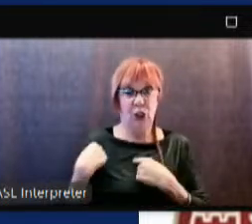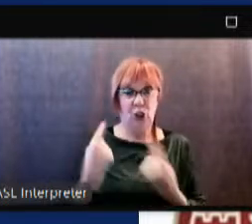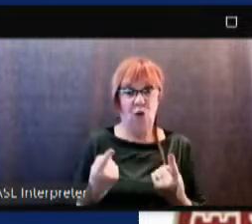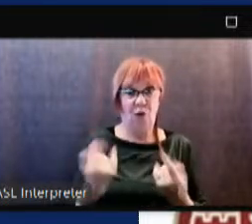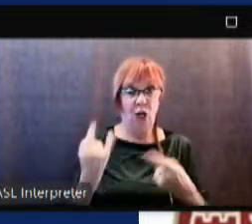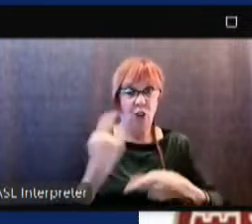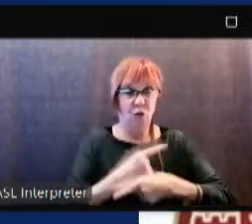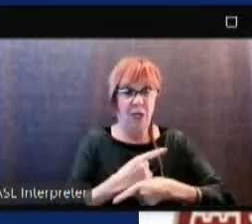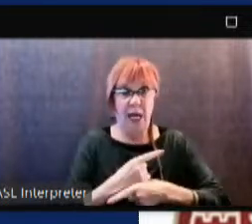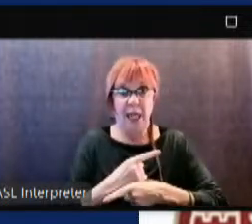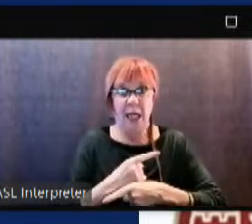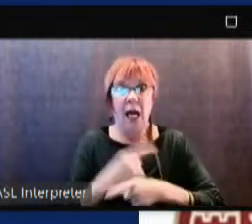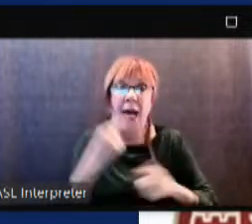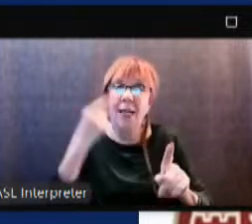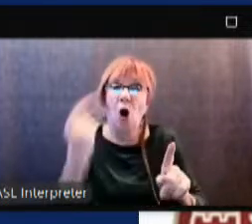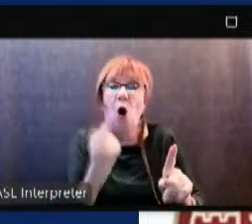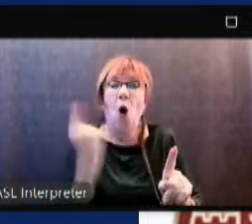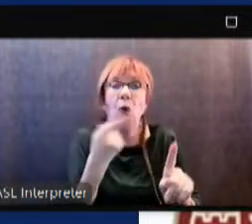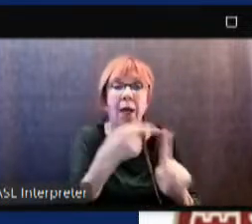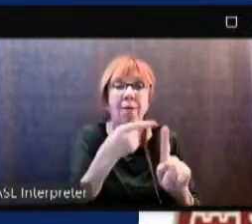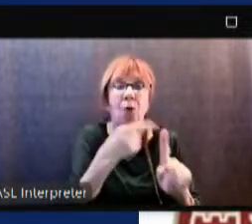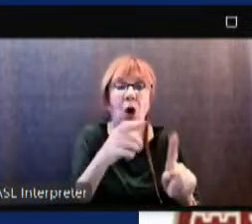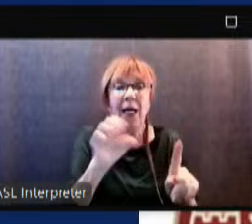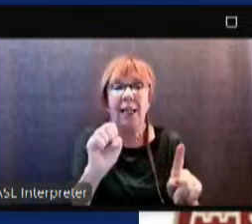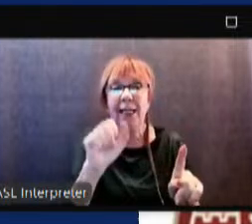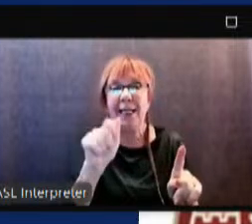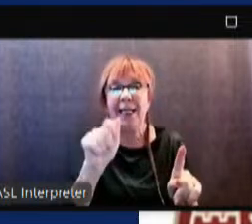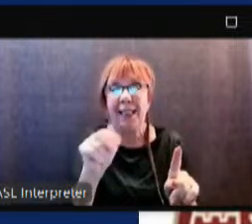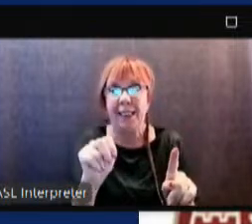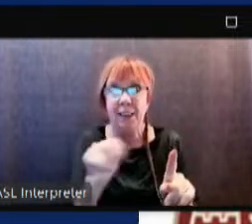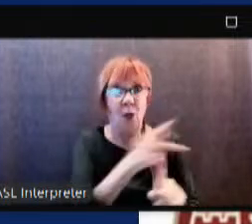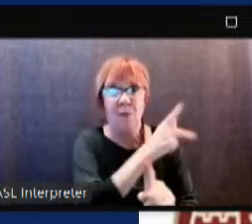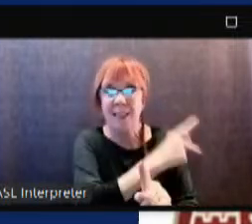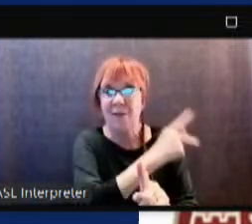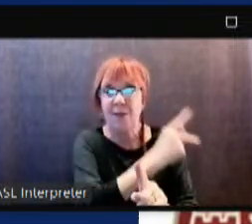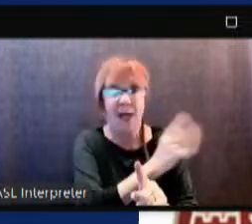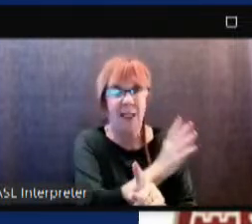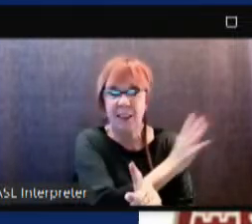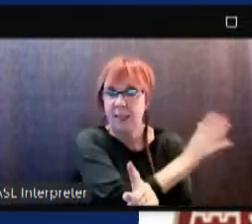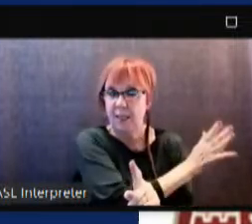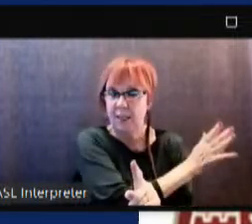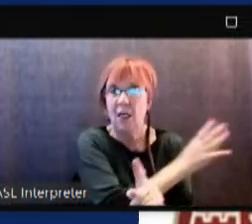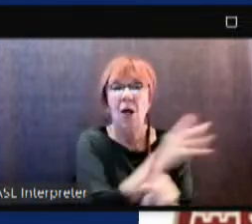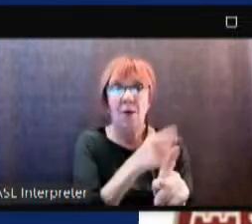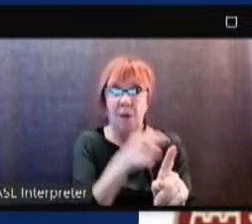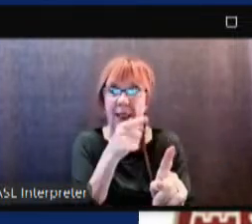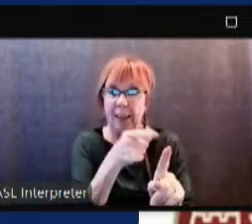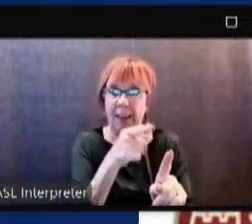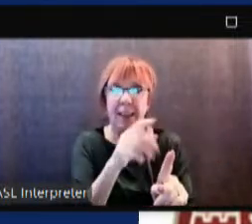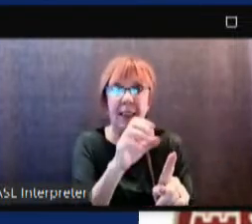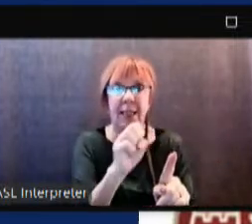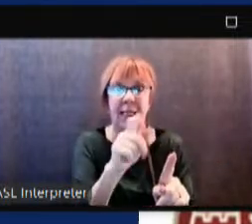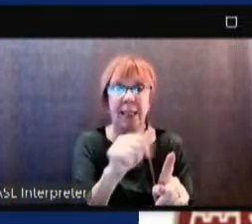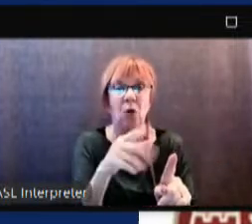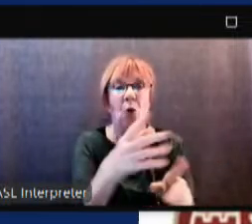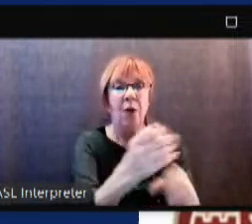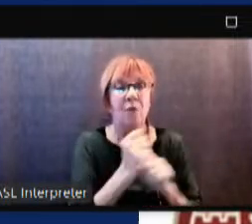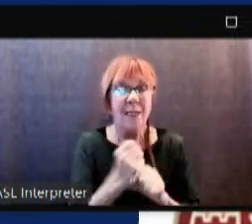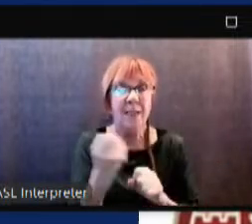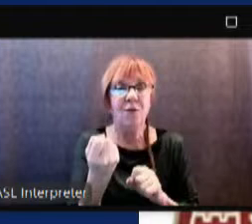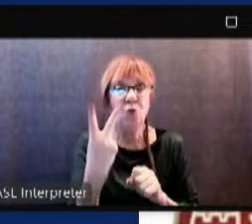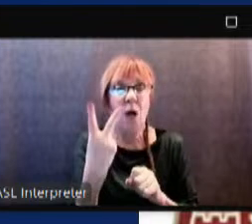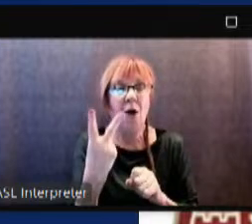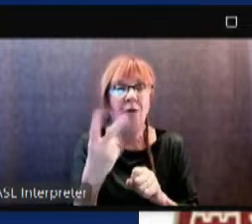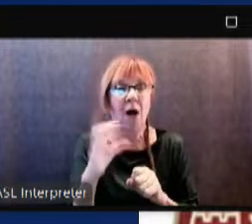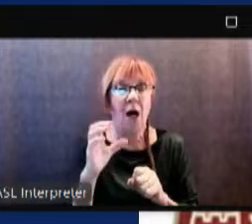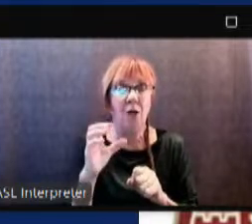for the Eaton fire area, not including Palisades, but we've received 1,294. That was